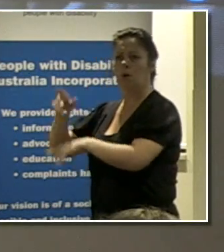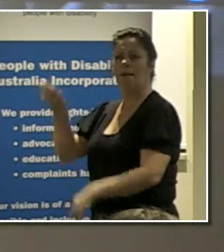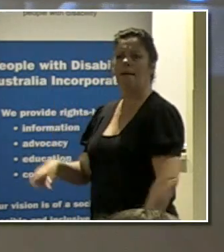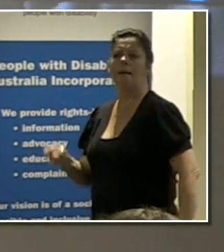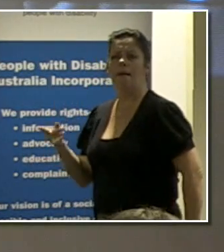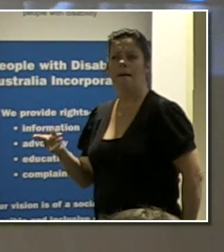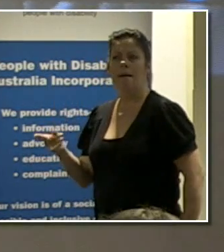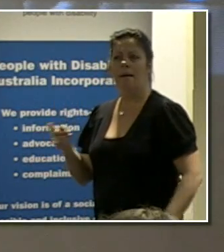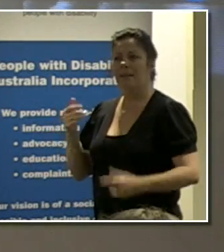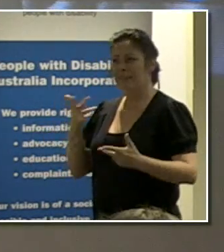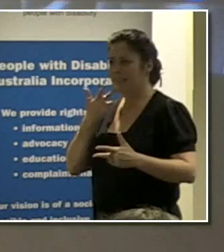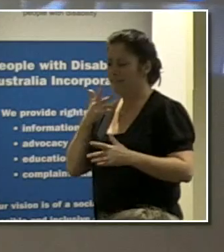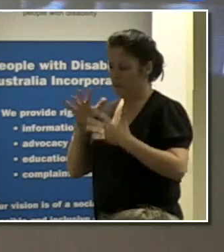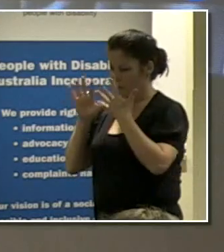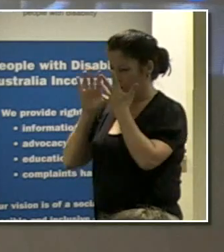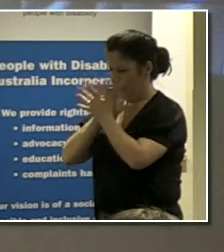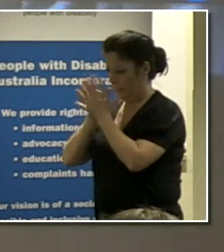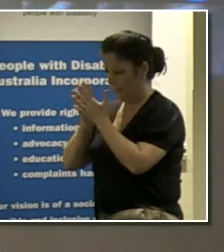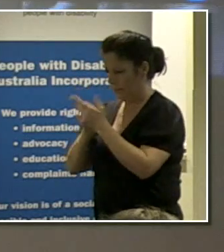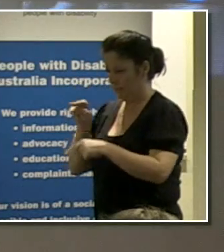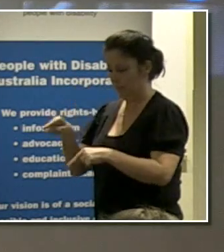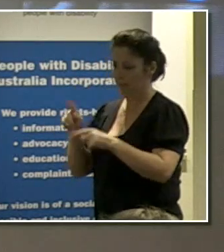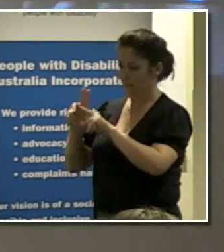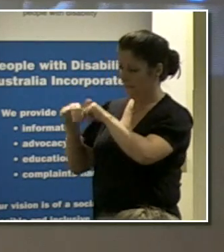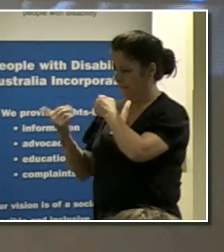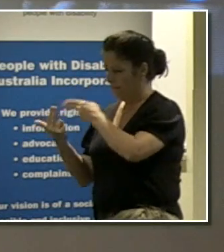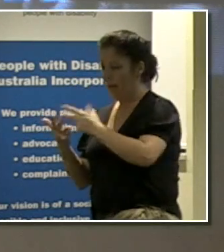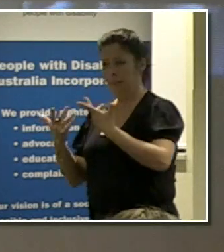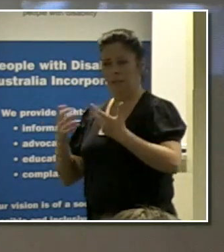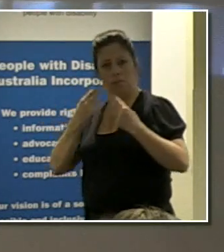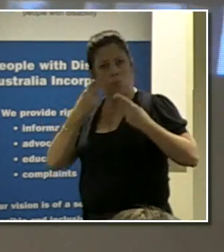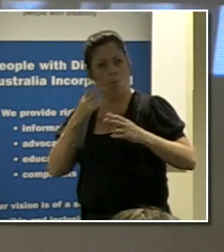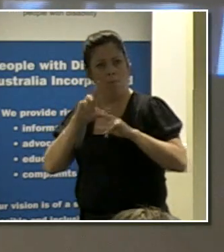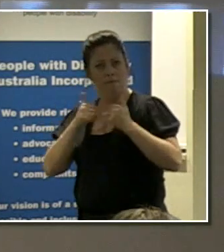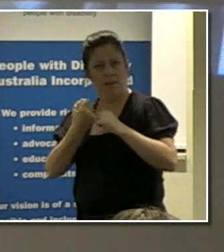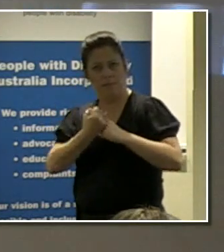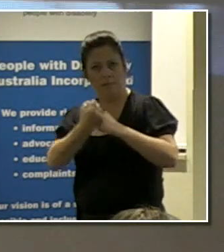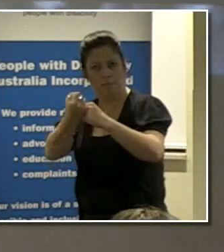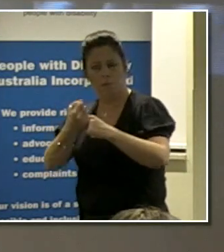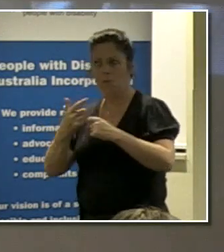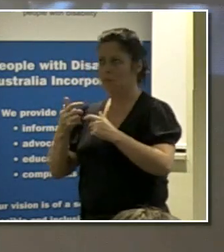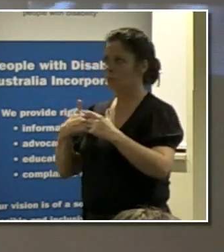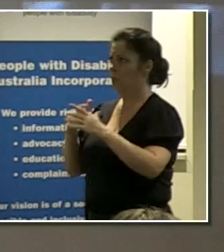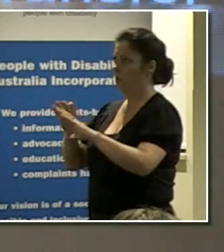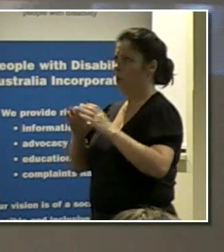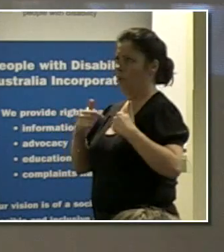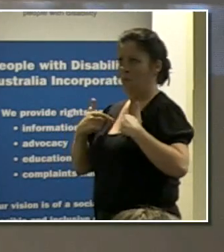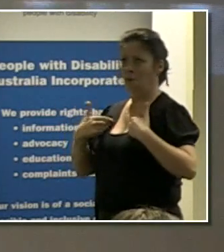which the functions of the family are transferred to one of